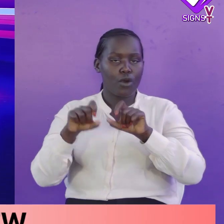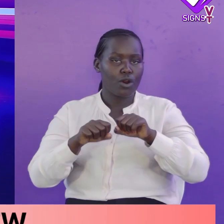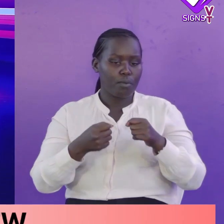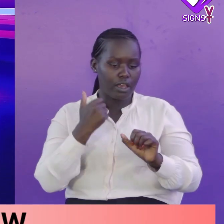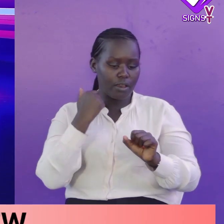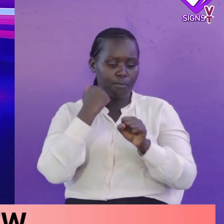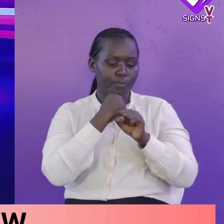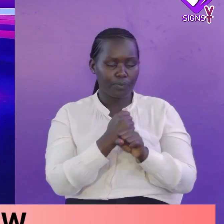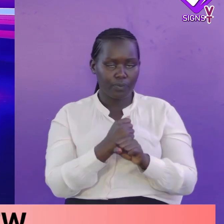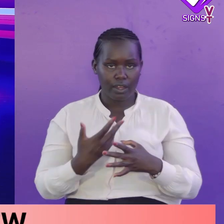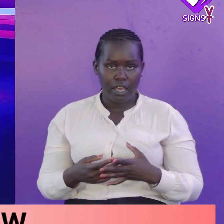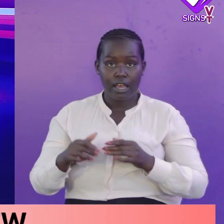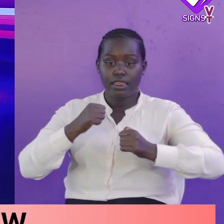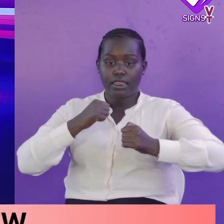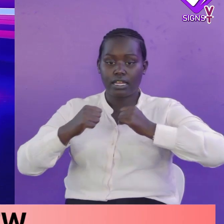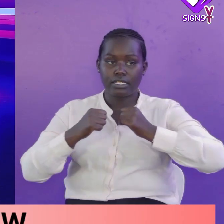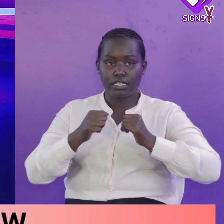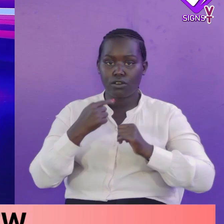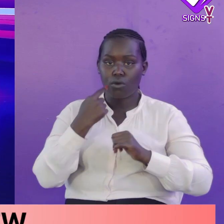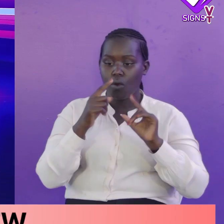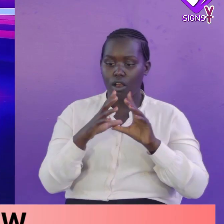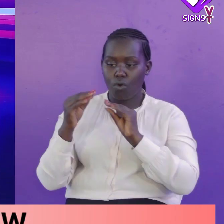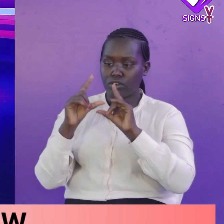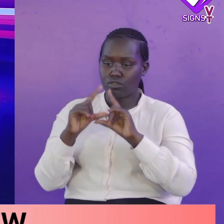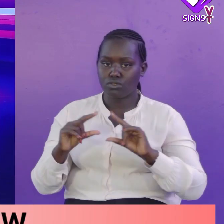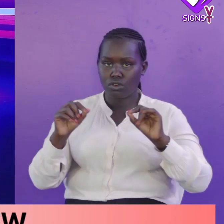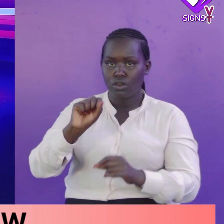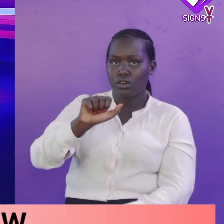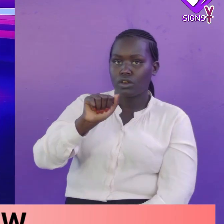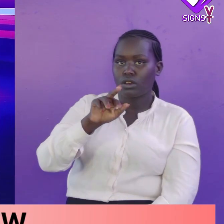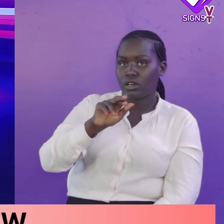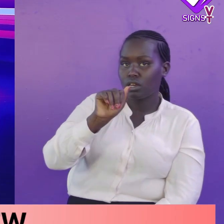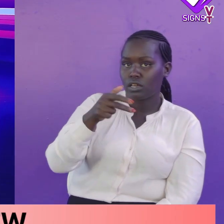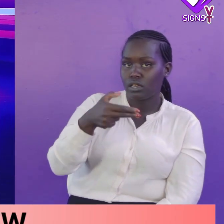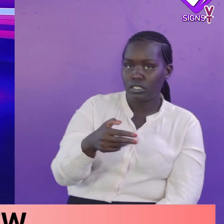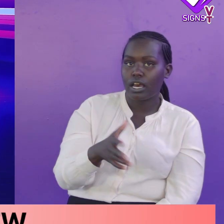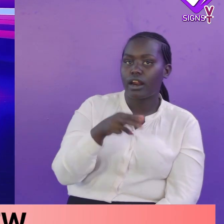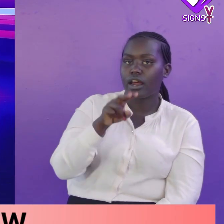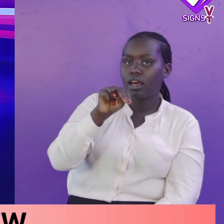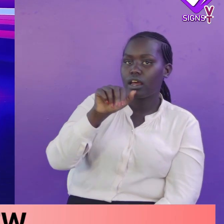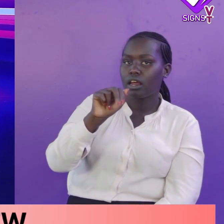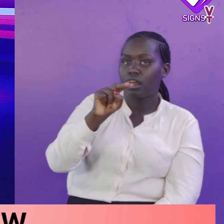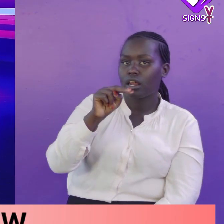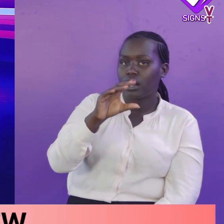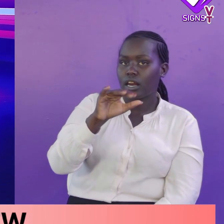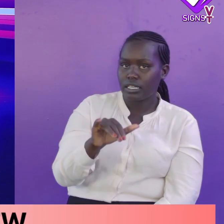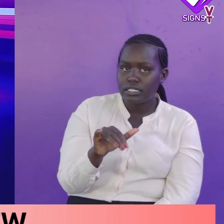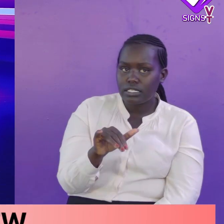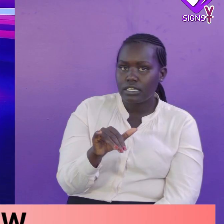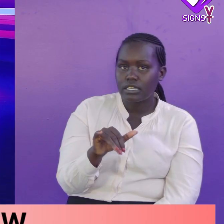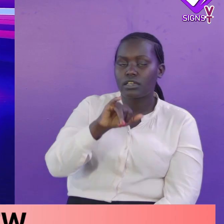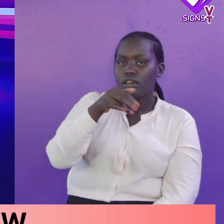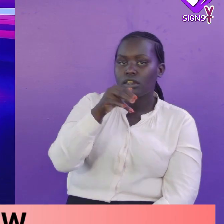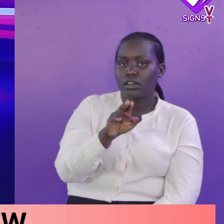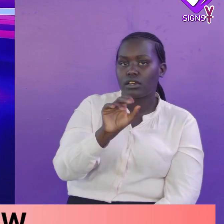among the standout athletes heading to Tokyo are Sarah Wangari, Nancy Jebichi,